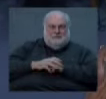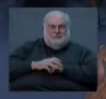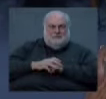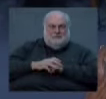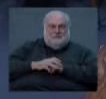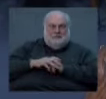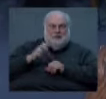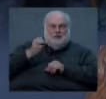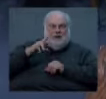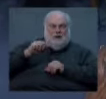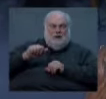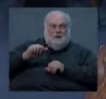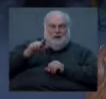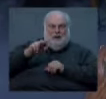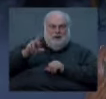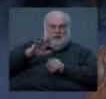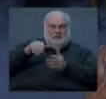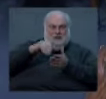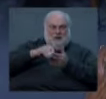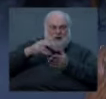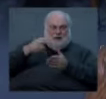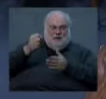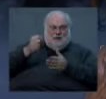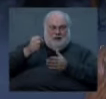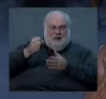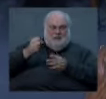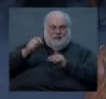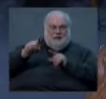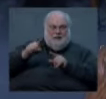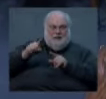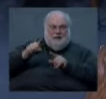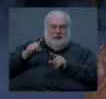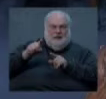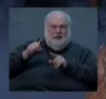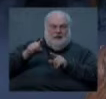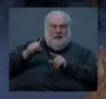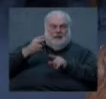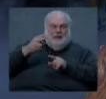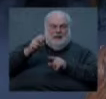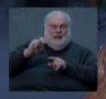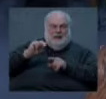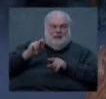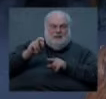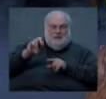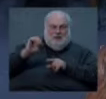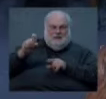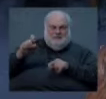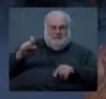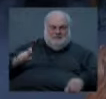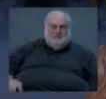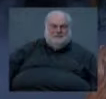I'm Kira Boop from Little Rock Central High School, and I've been awarded the Hayes Memorial Scholarship at Hendricks, so I'll likely be going there.